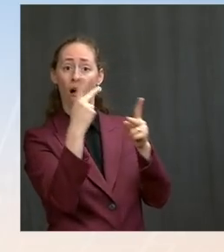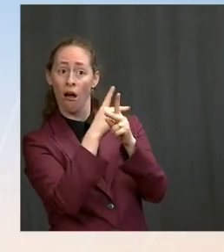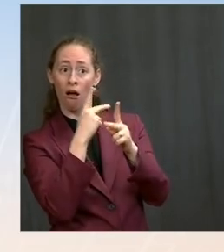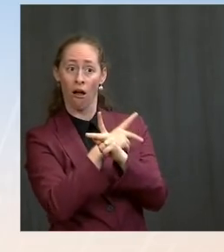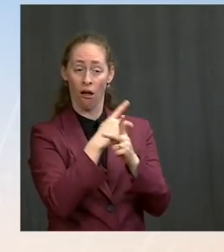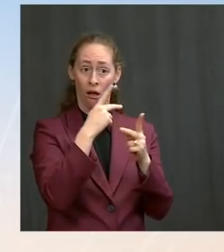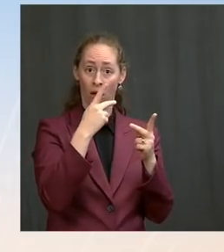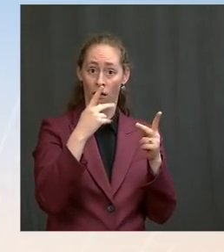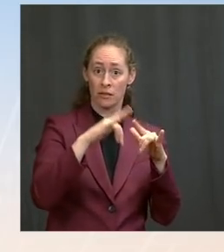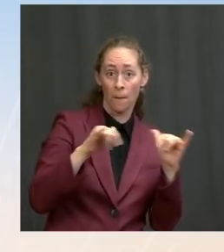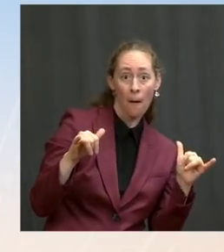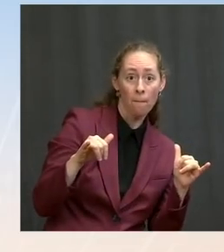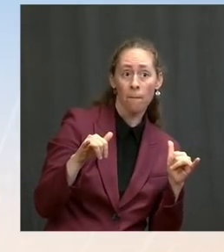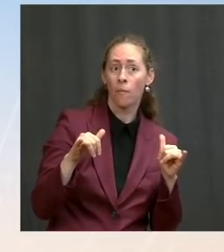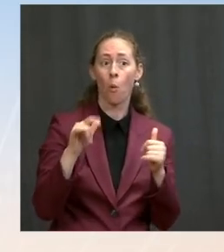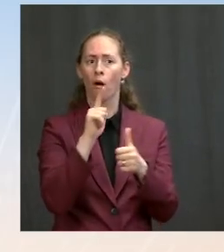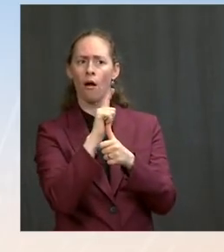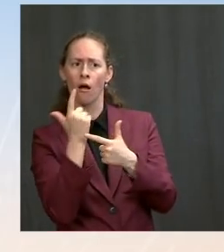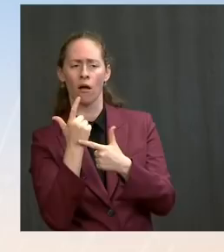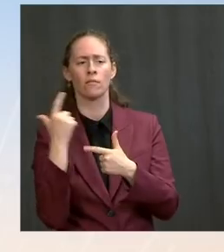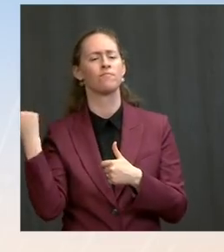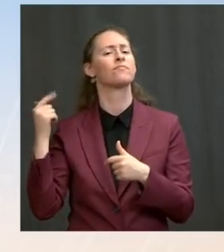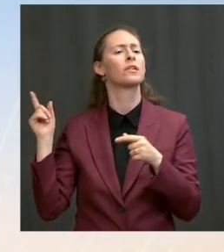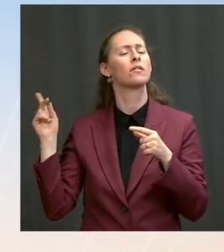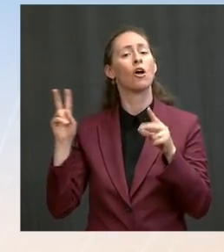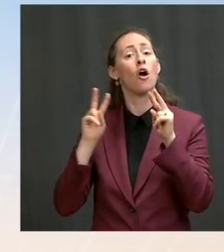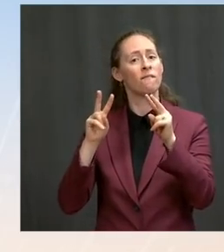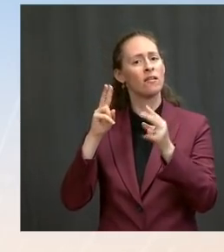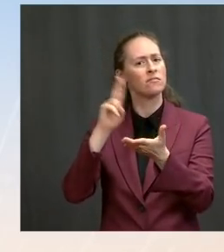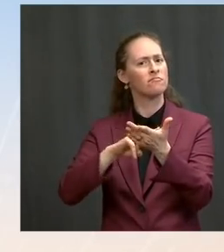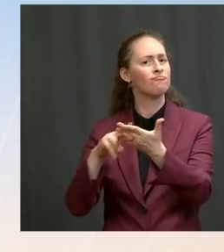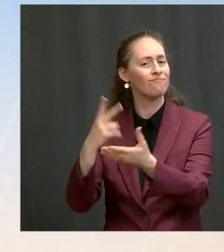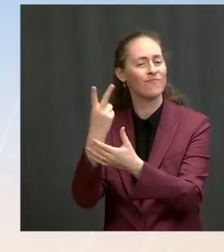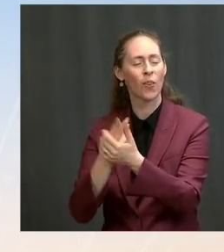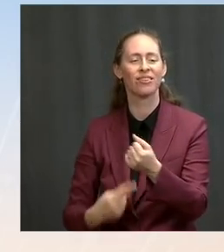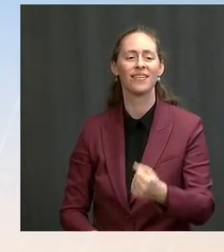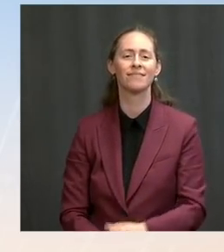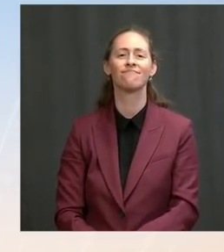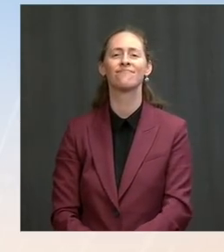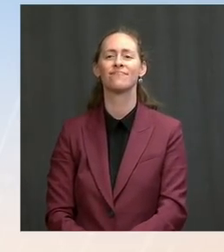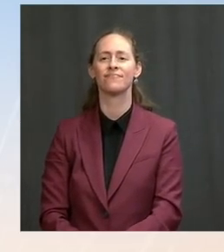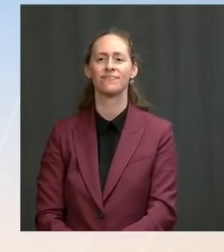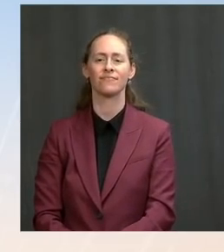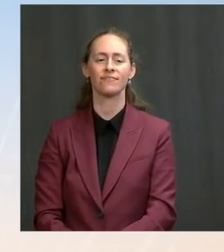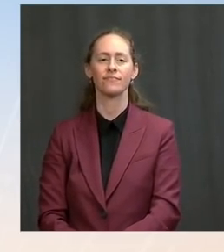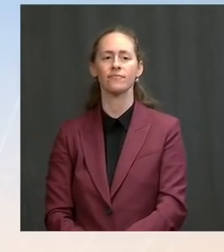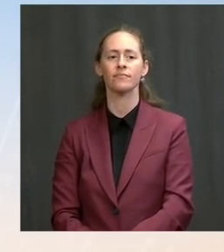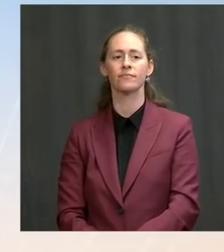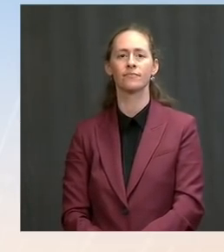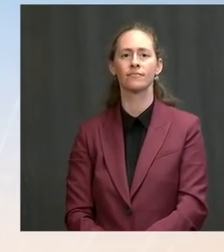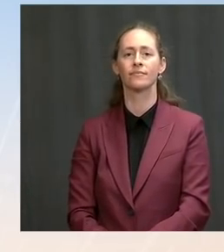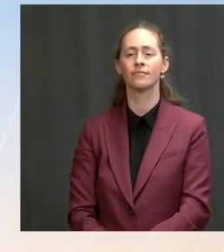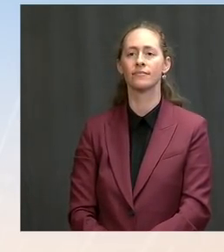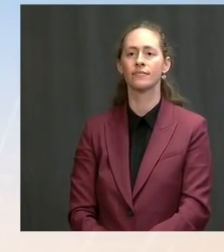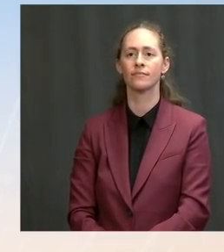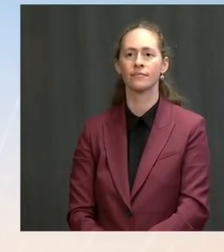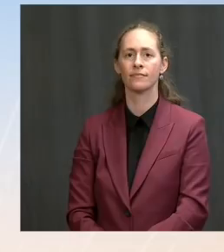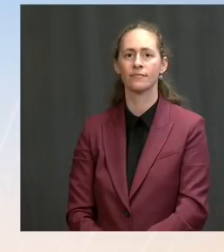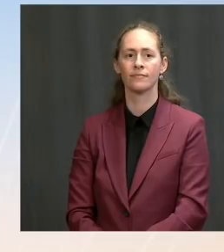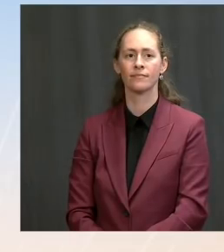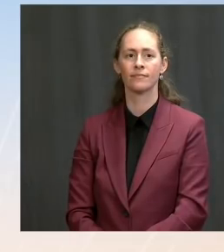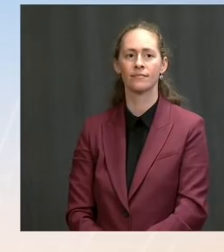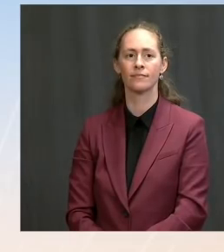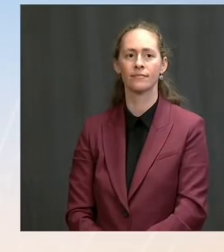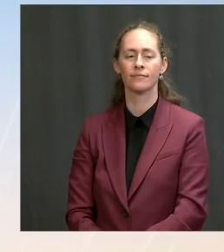forward to signing each piece of legislation into law. Can I just ask one quick question on police reform? Sources are telling us that they have now hit a major roadblock